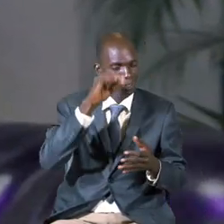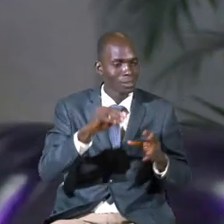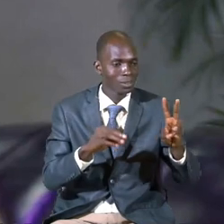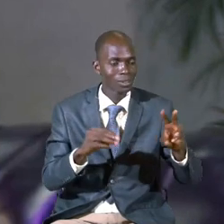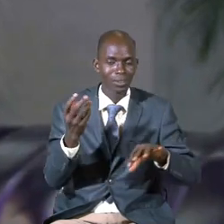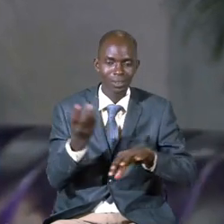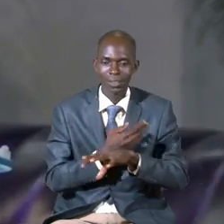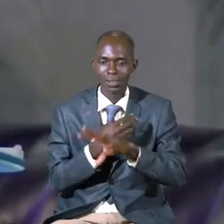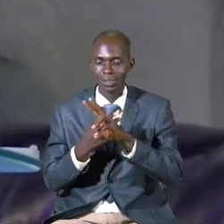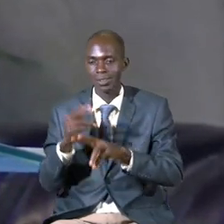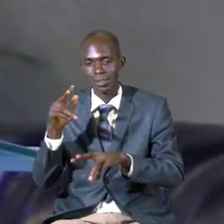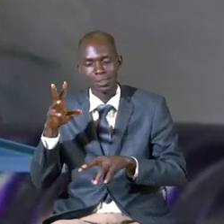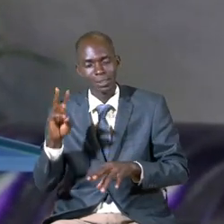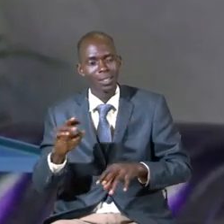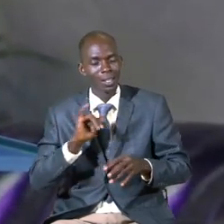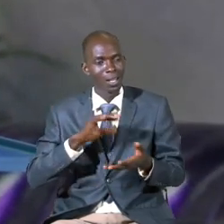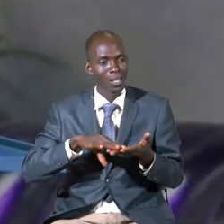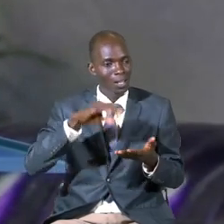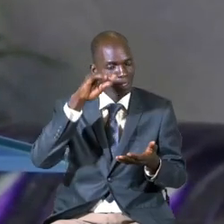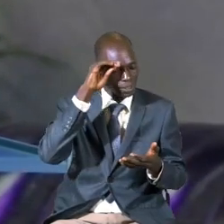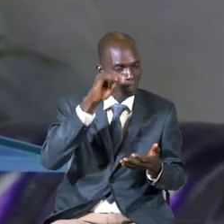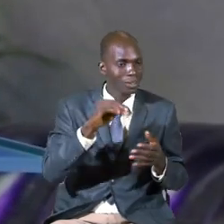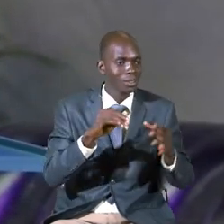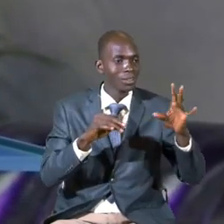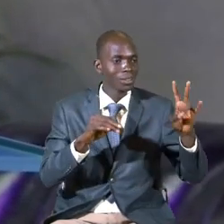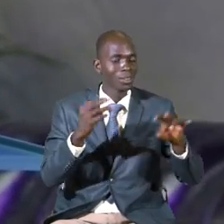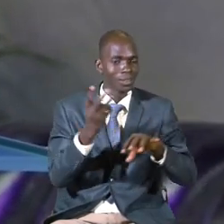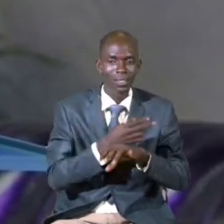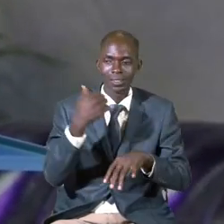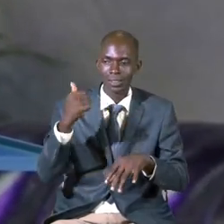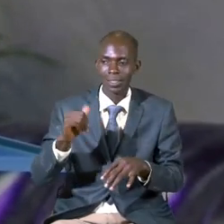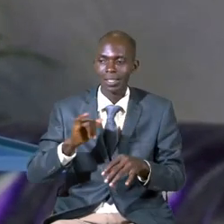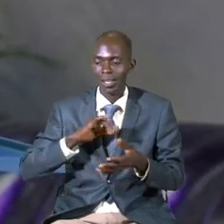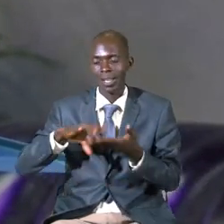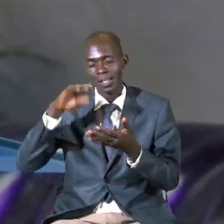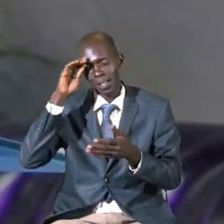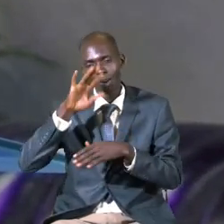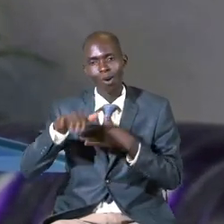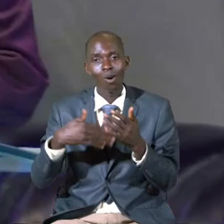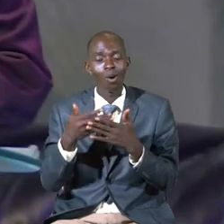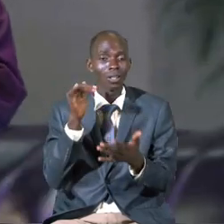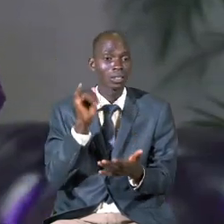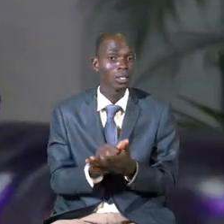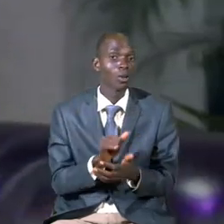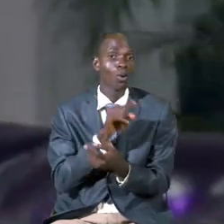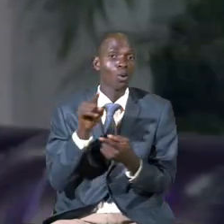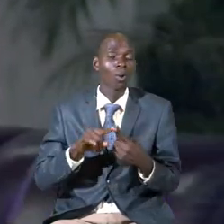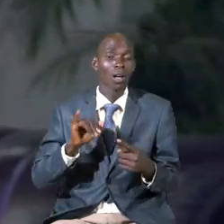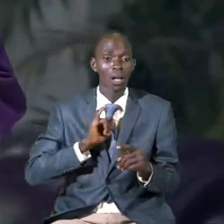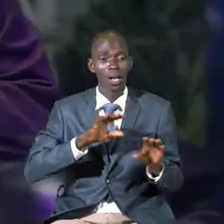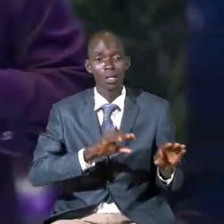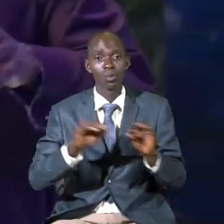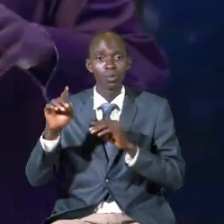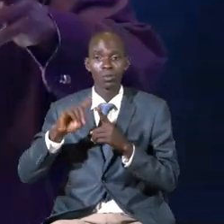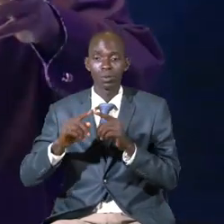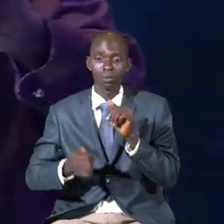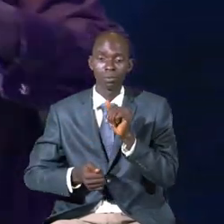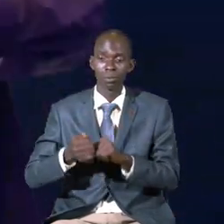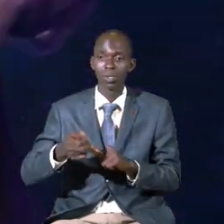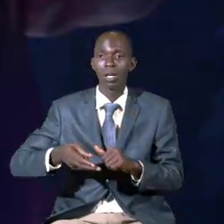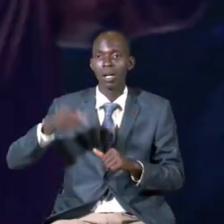and then at seven times seven and seven times ten i launched all that when i went to a higher class i didn't